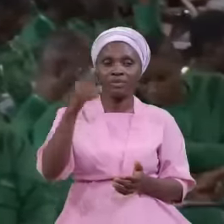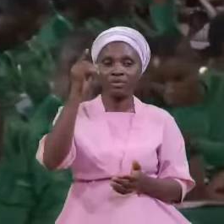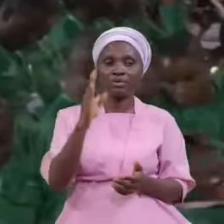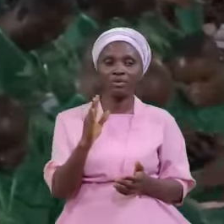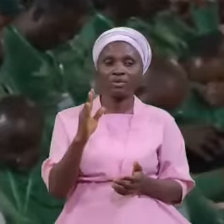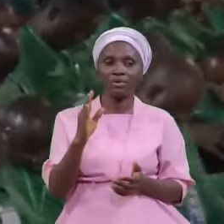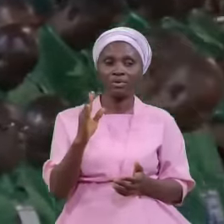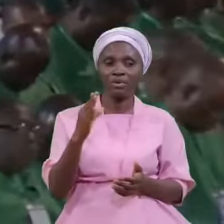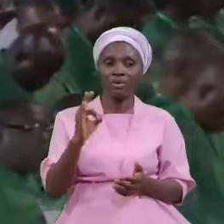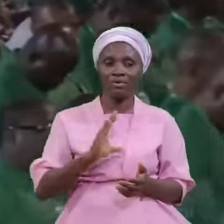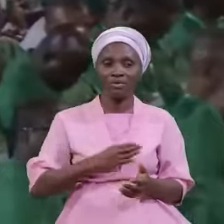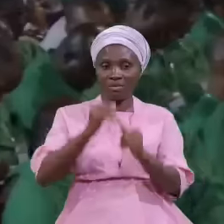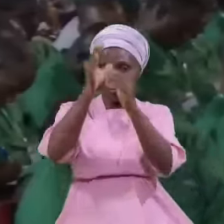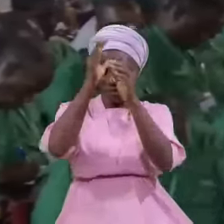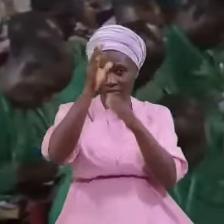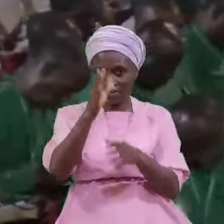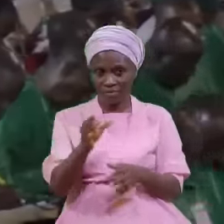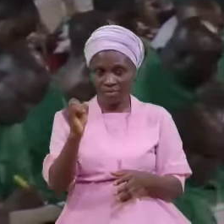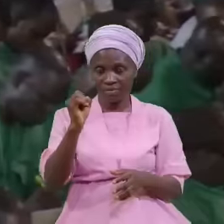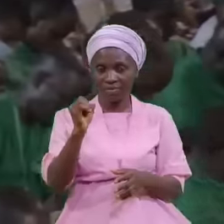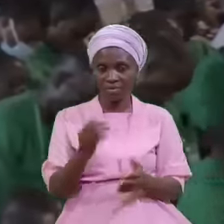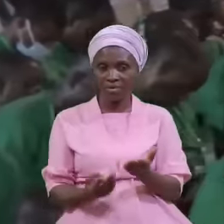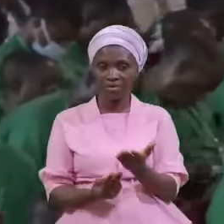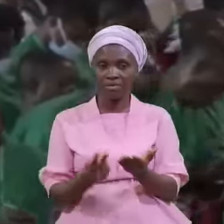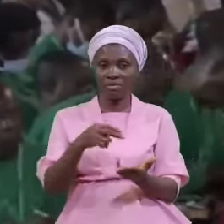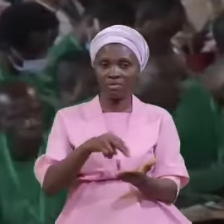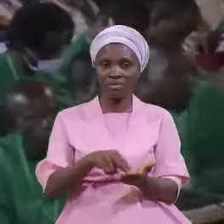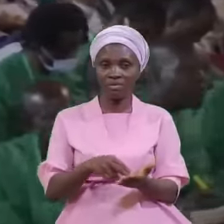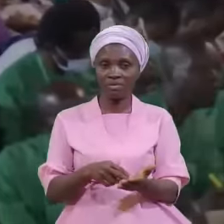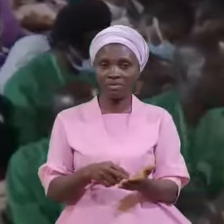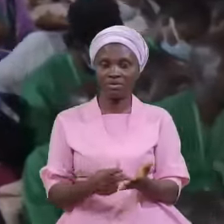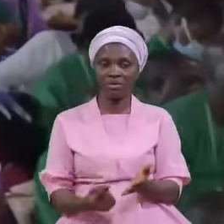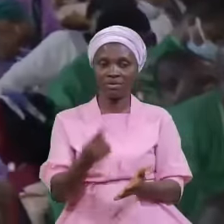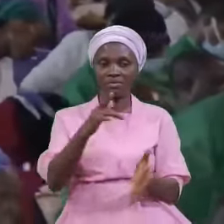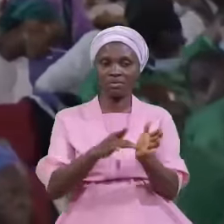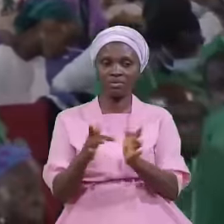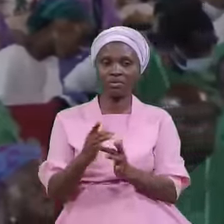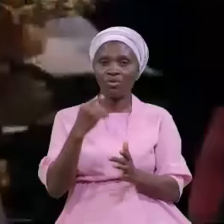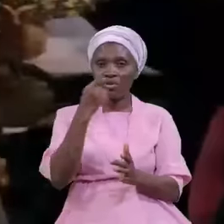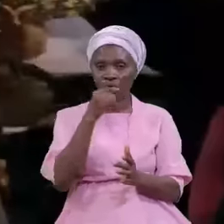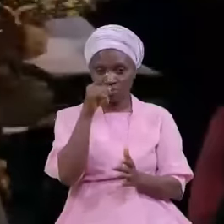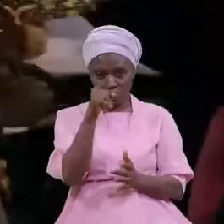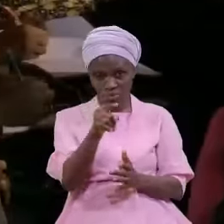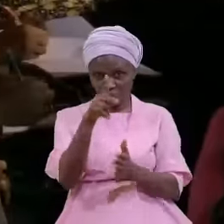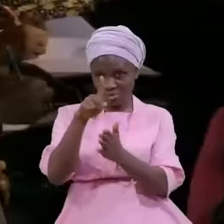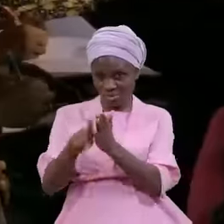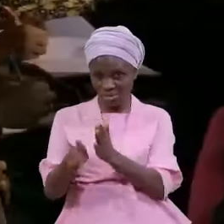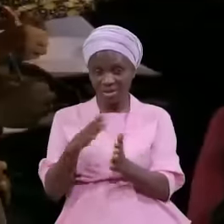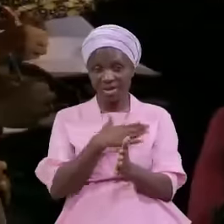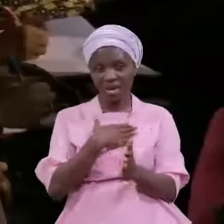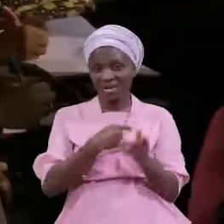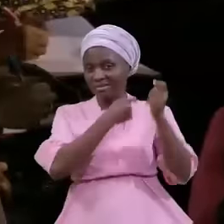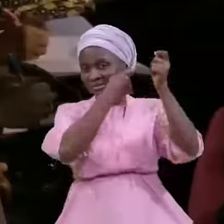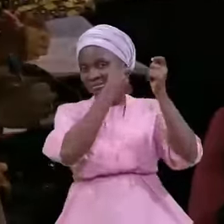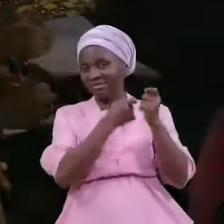fathers raised up Jesus, whom ye slew and hanged on a